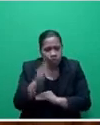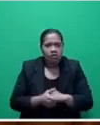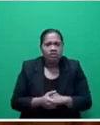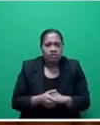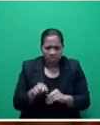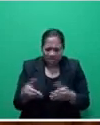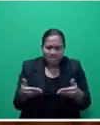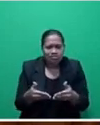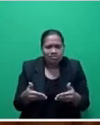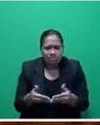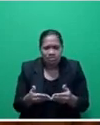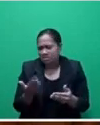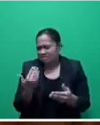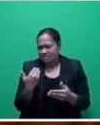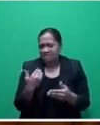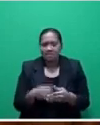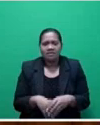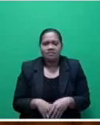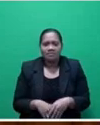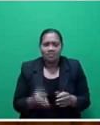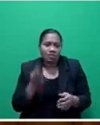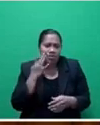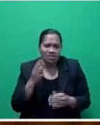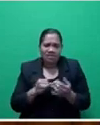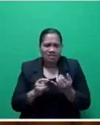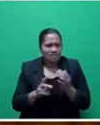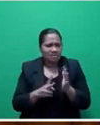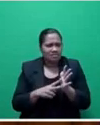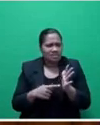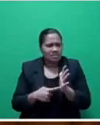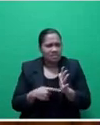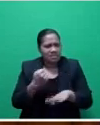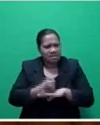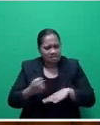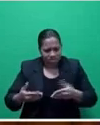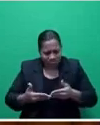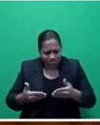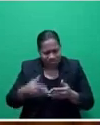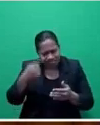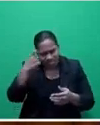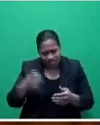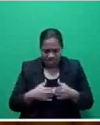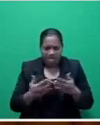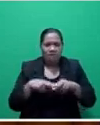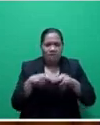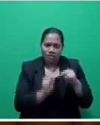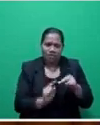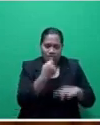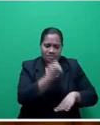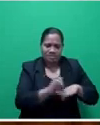when the SVT government introduced this idea, and now taken on board by the 51st government.